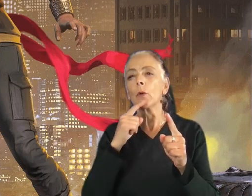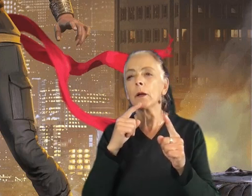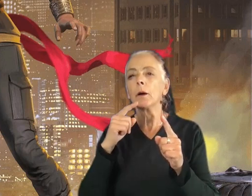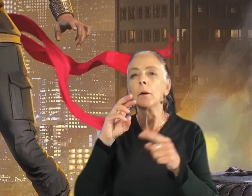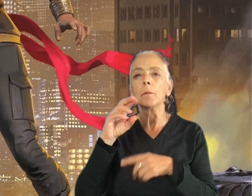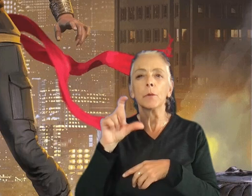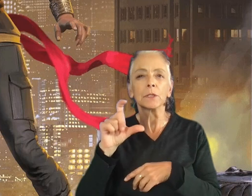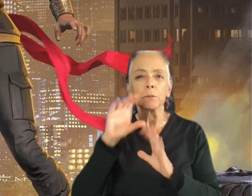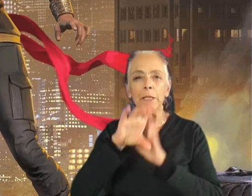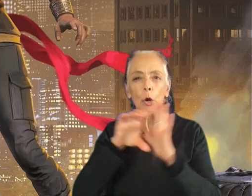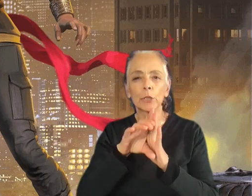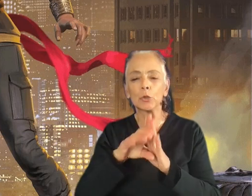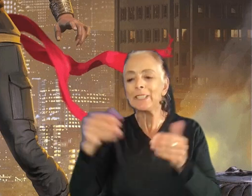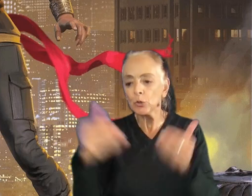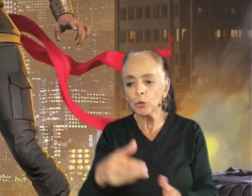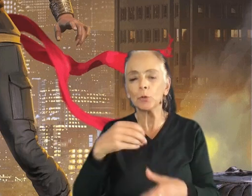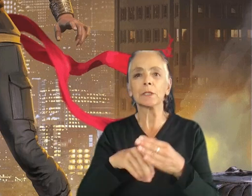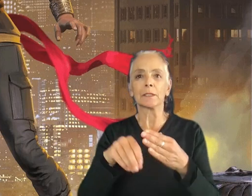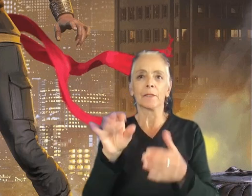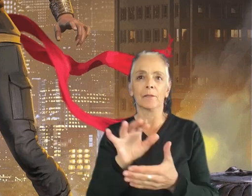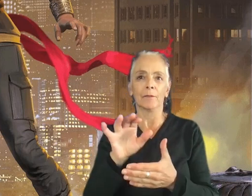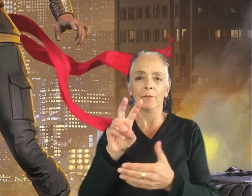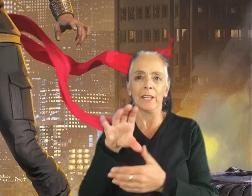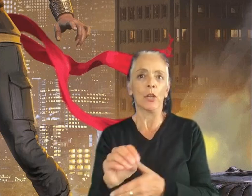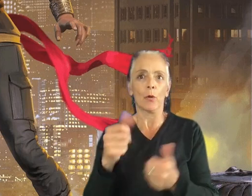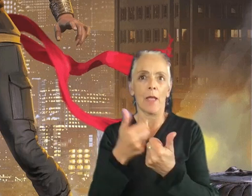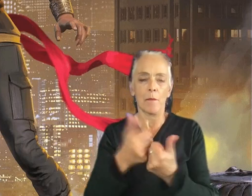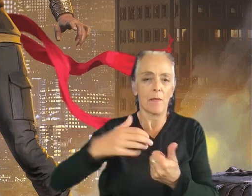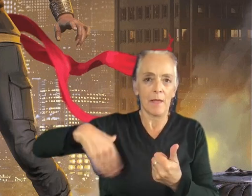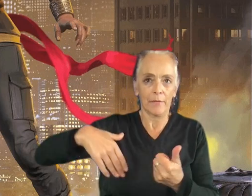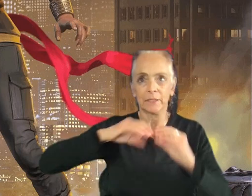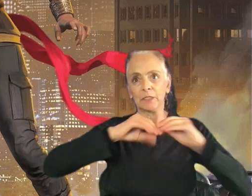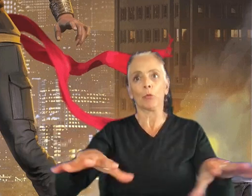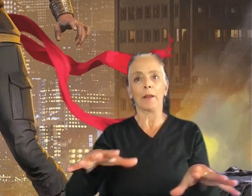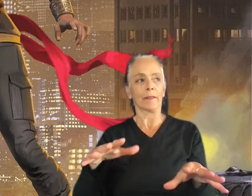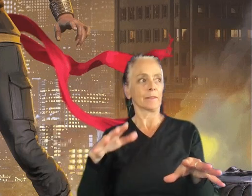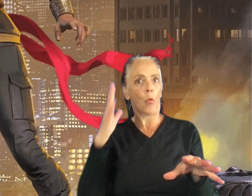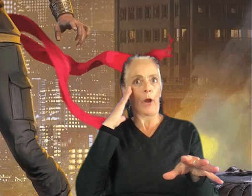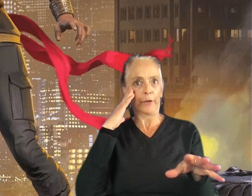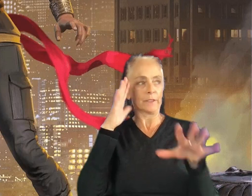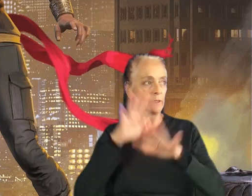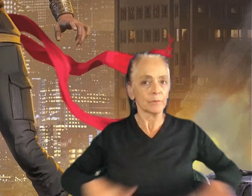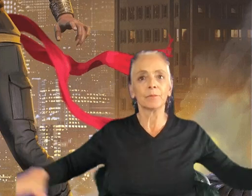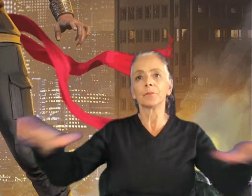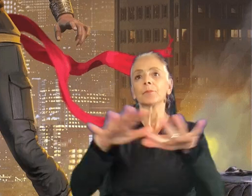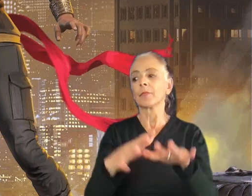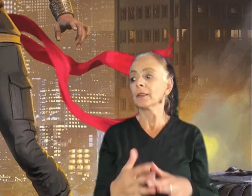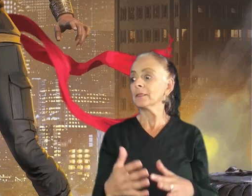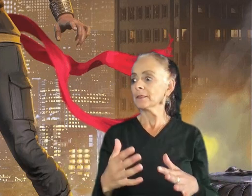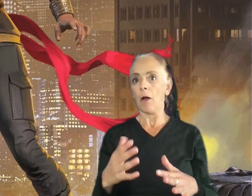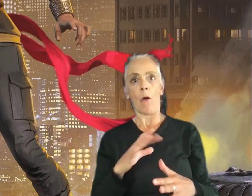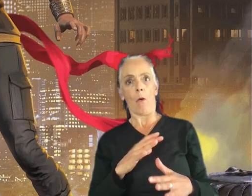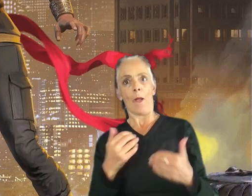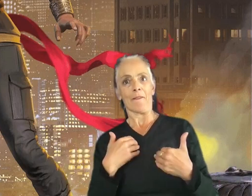introduced in a video game that's spreading awareness on a mainstream scale. Herein lies opportunity. We'll be the first to reach